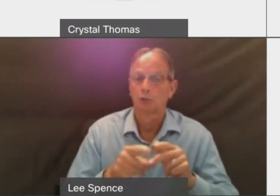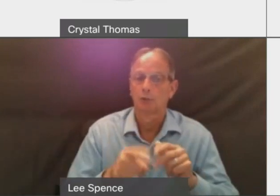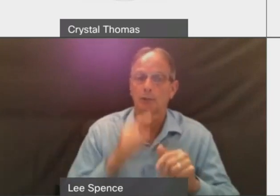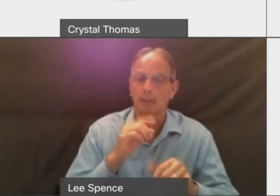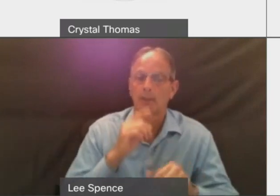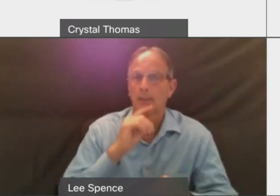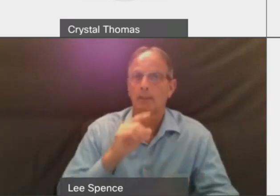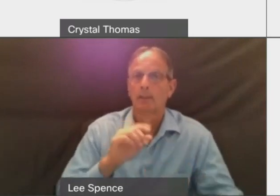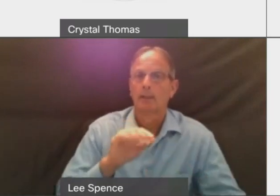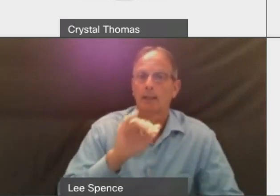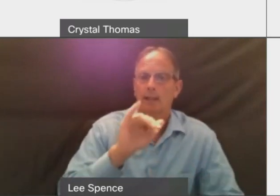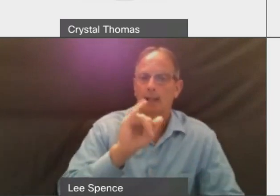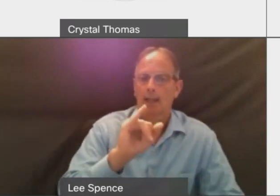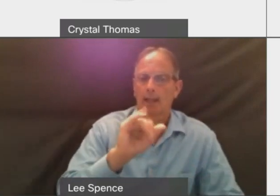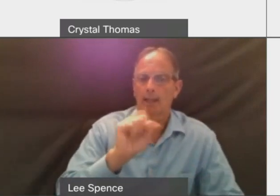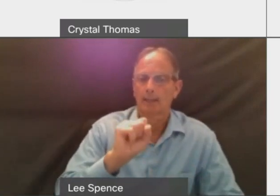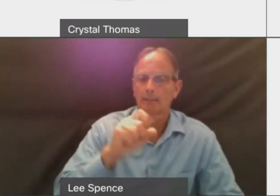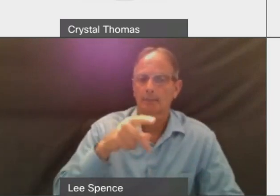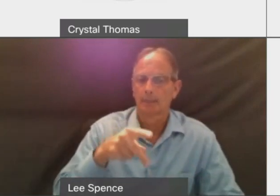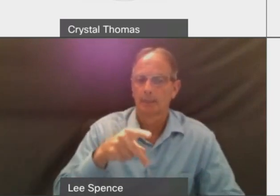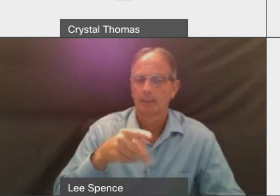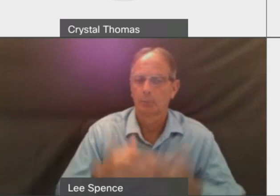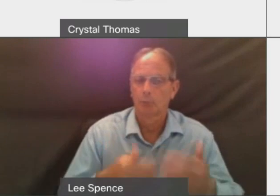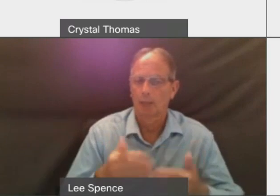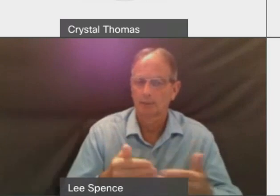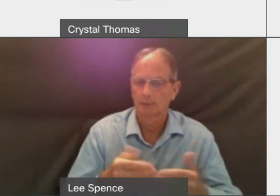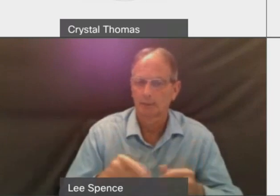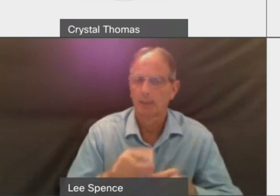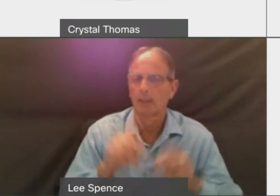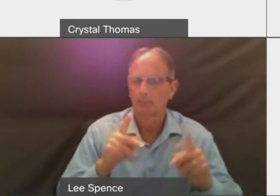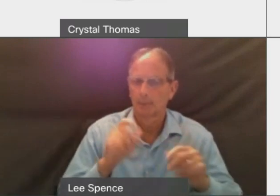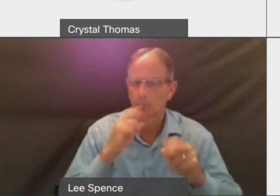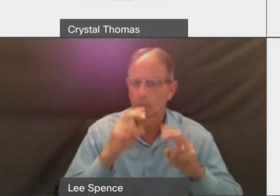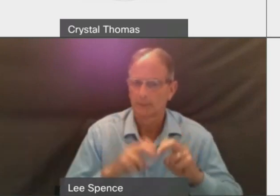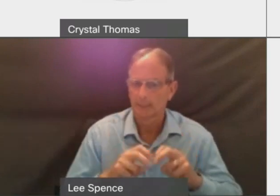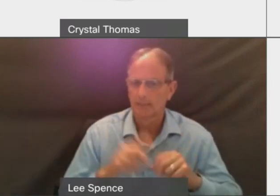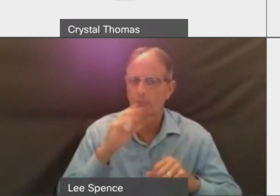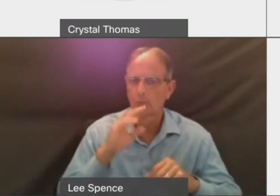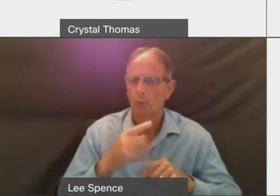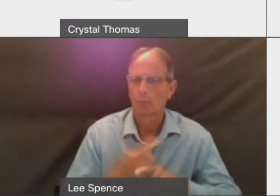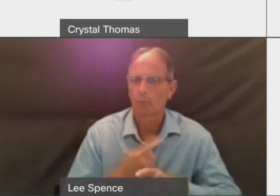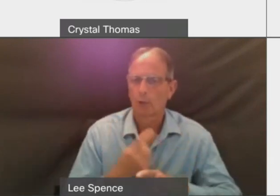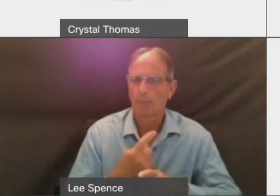ISP process, having people be assessed for the appropriate